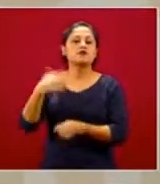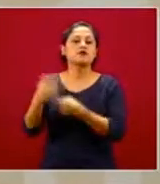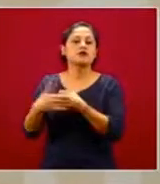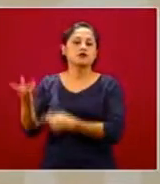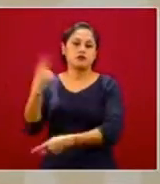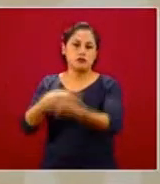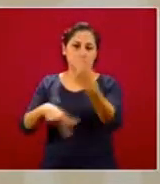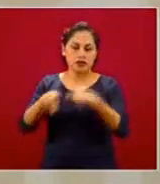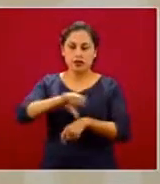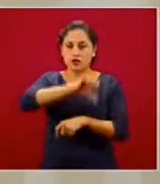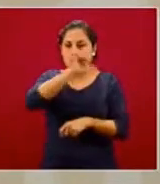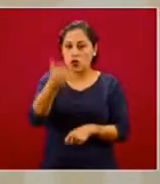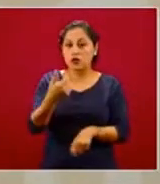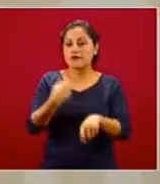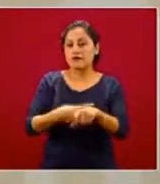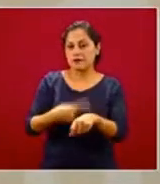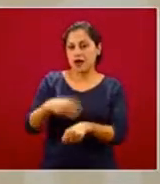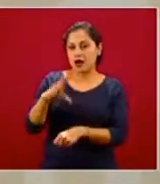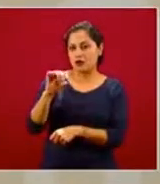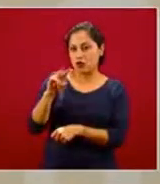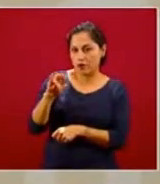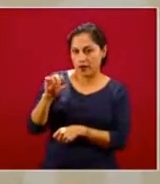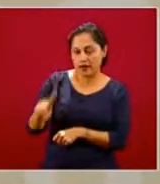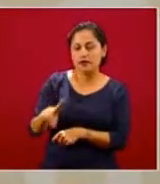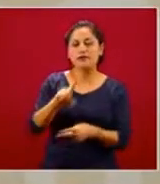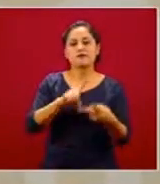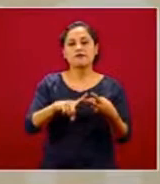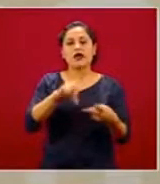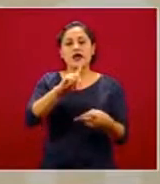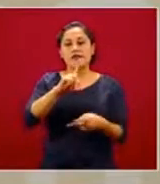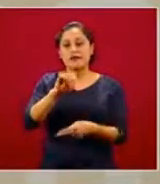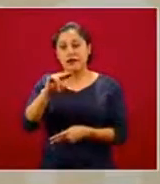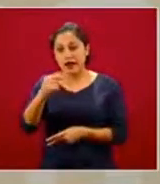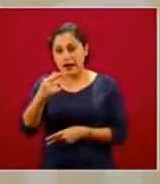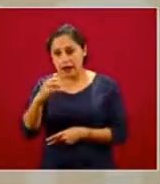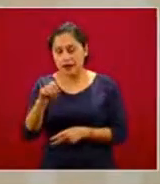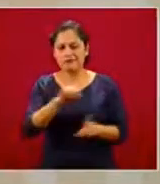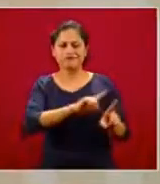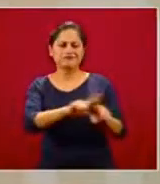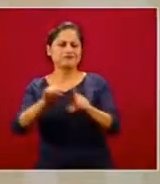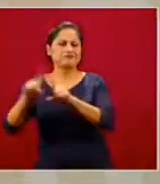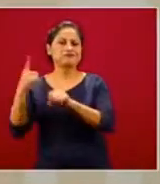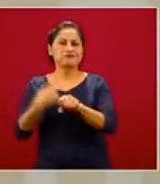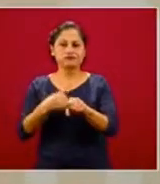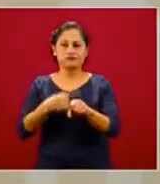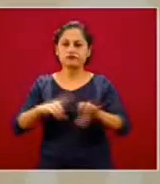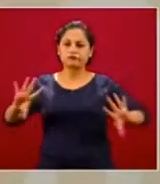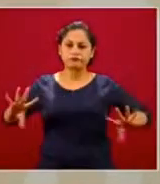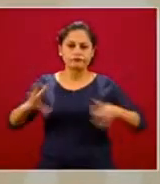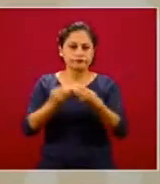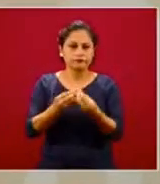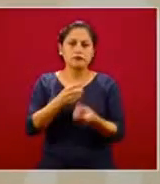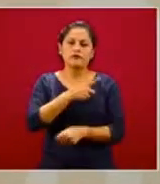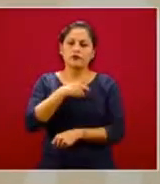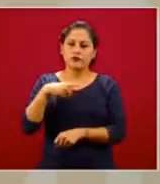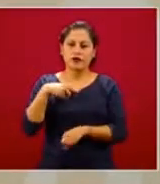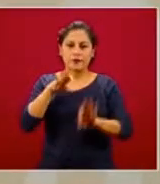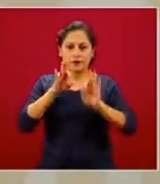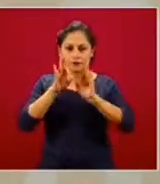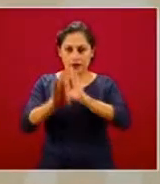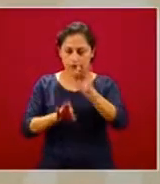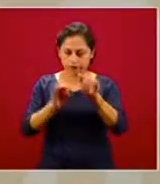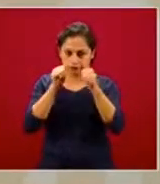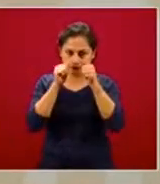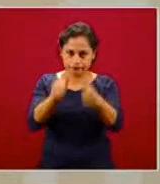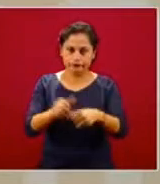agudas, la epidemia de COVID, diseases that Dr. dengue. Hui mentioned. Entonces tenemos que trabajarlo todo As we know, simultáneamente. of course, Vamos a abrir a COVID